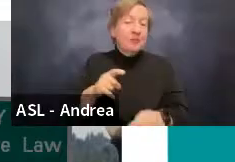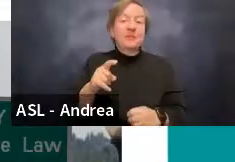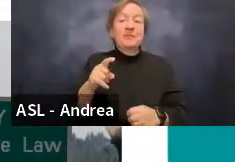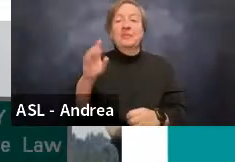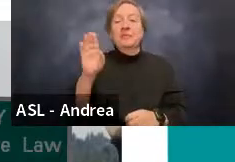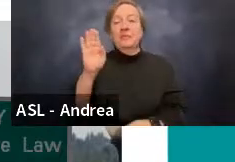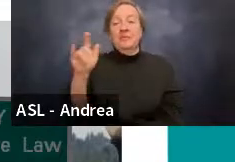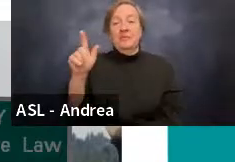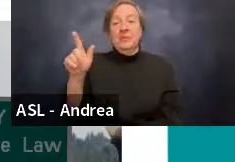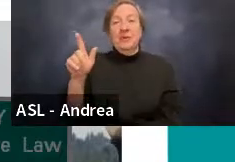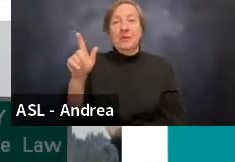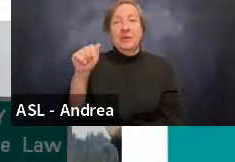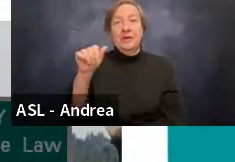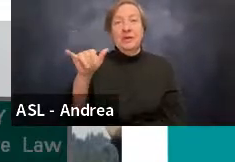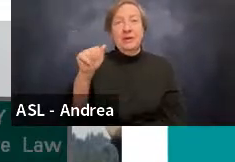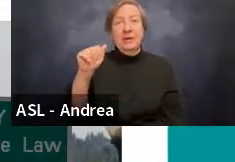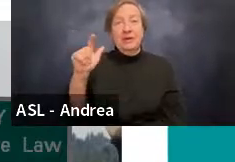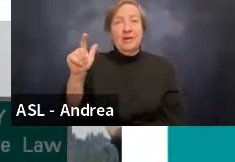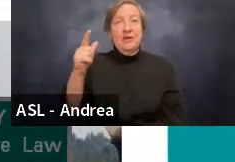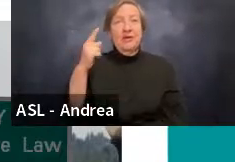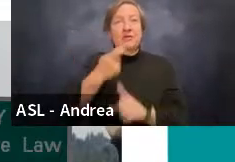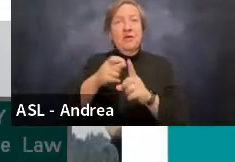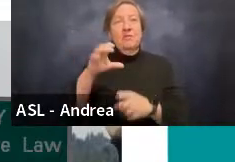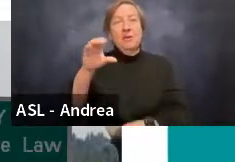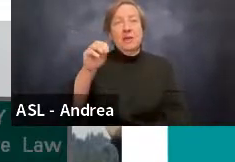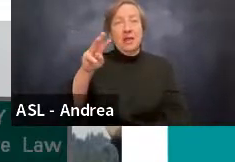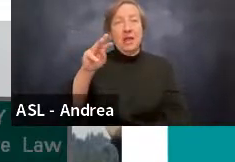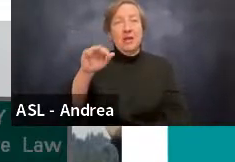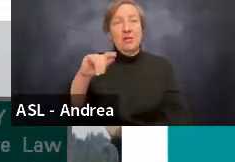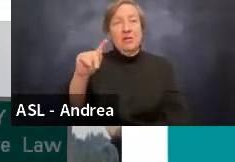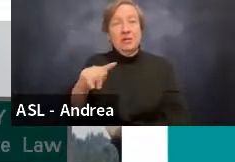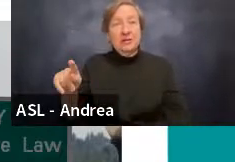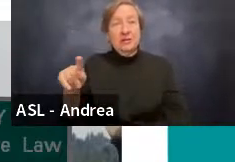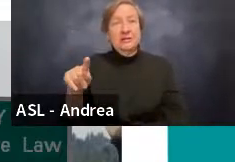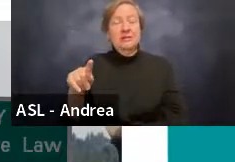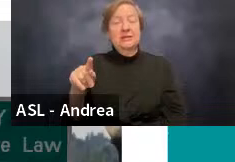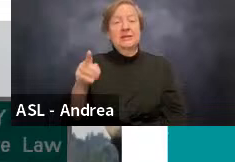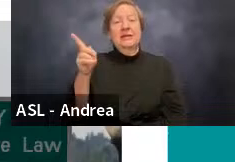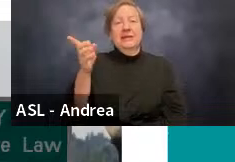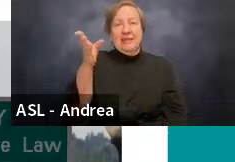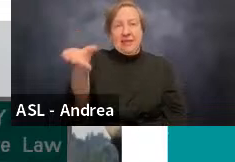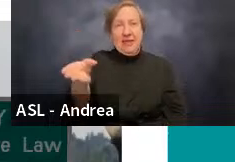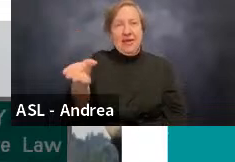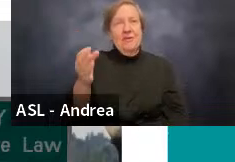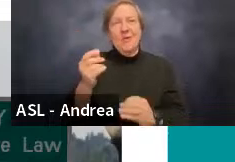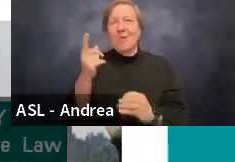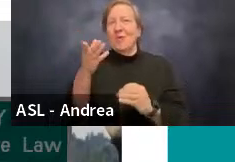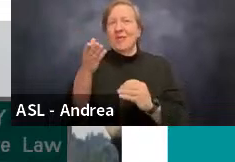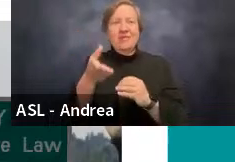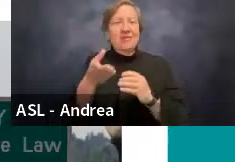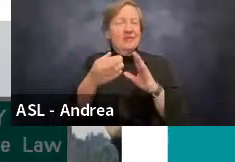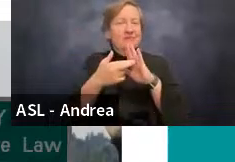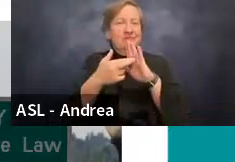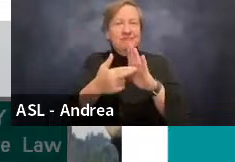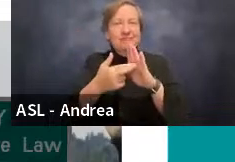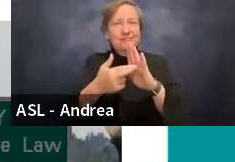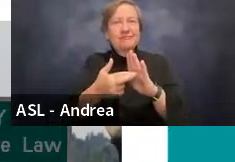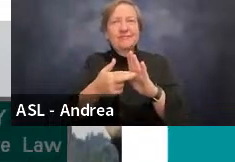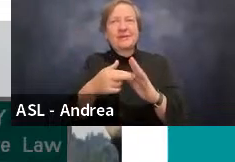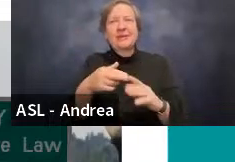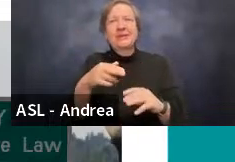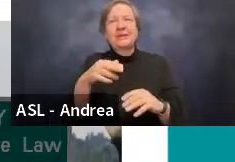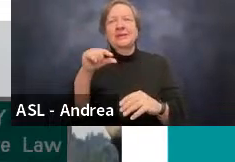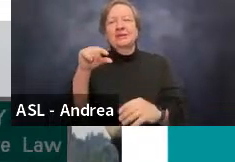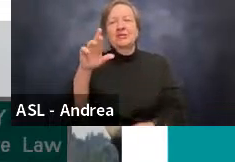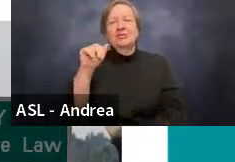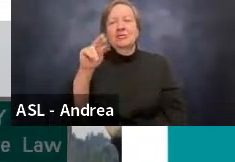Bill Ayal from the Cowlitz, who was there. No one could be there representing the